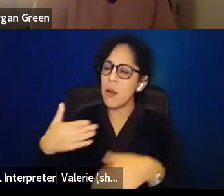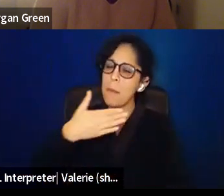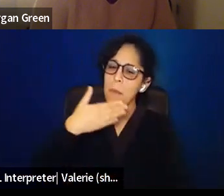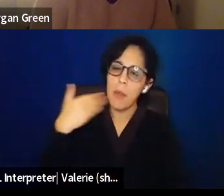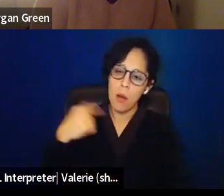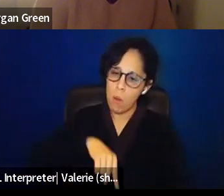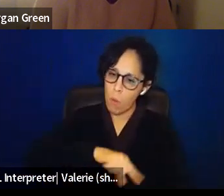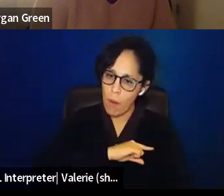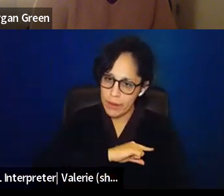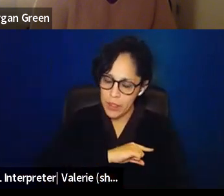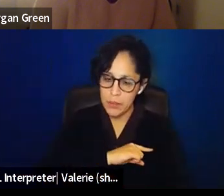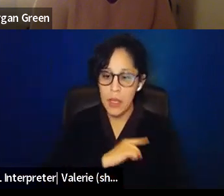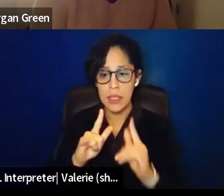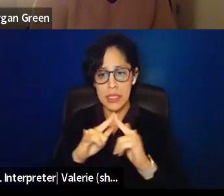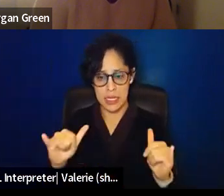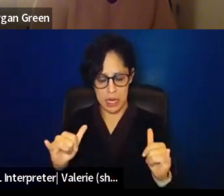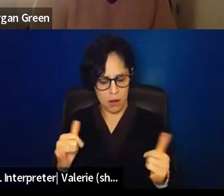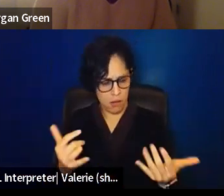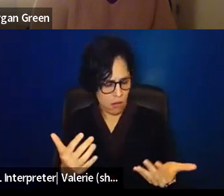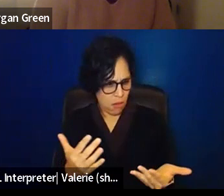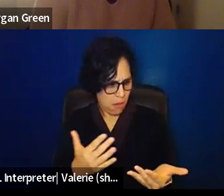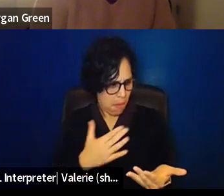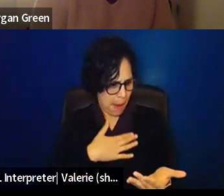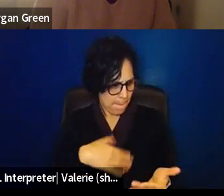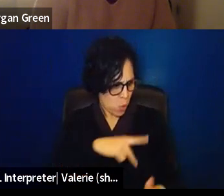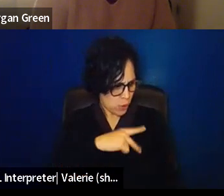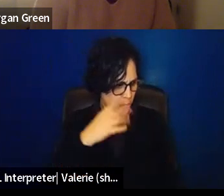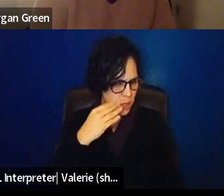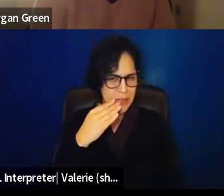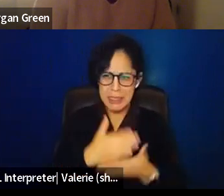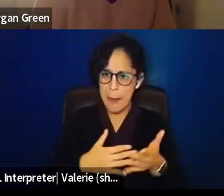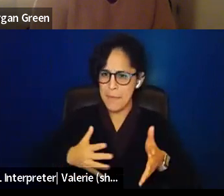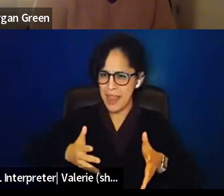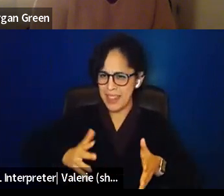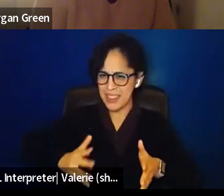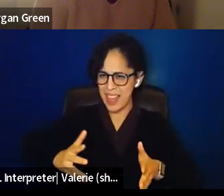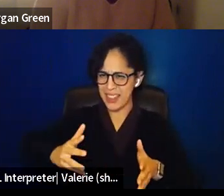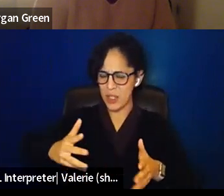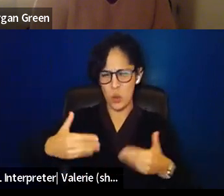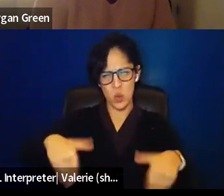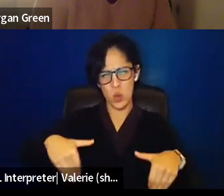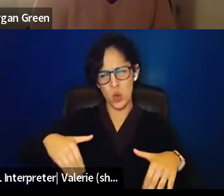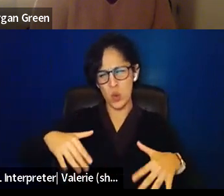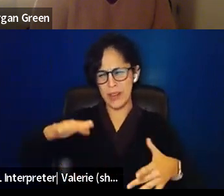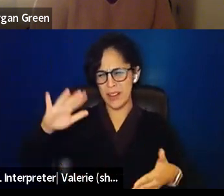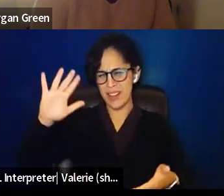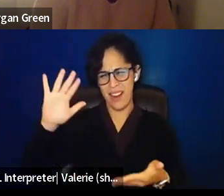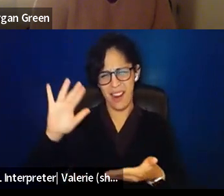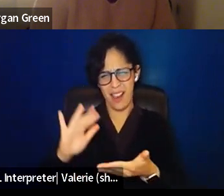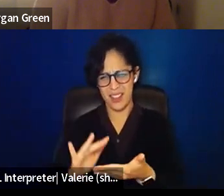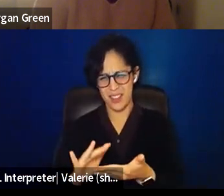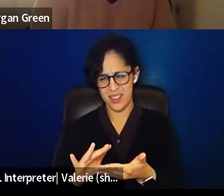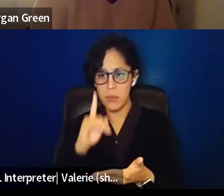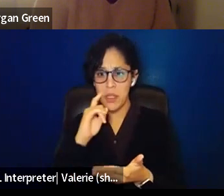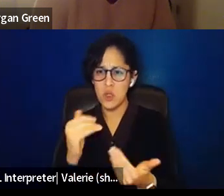lowered some of the anxiety of the responsibility that I hold, because I know that there are other people who've